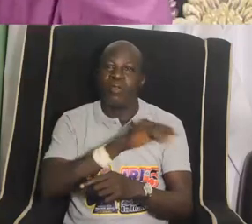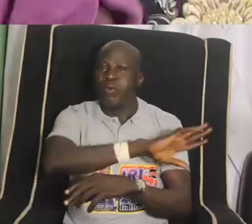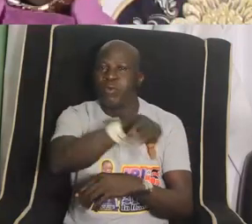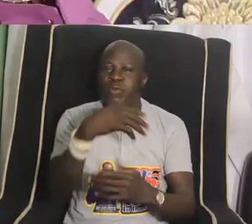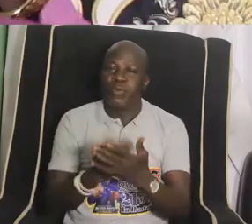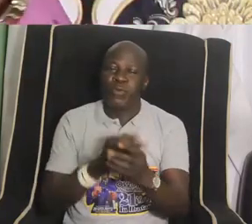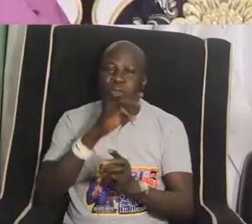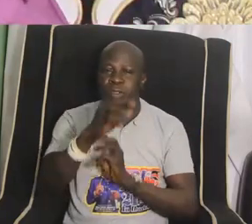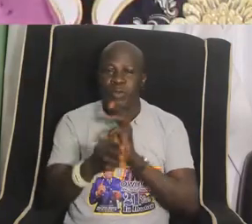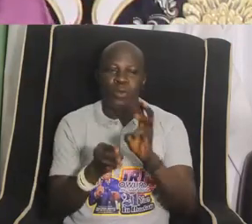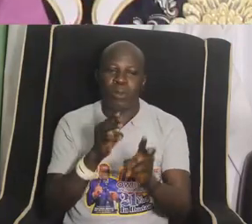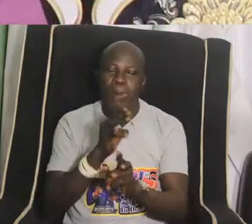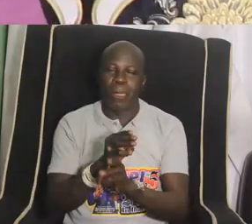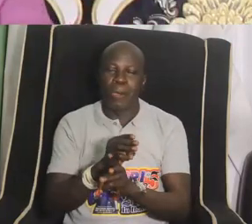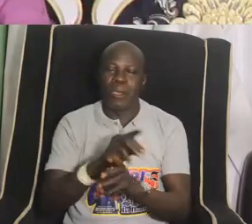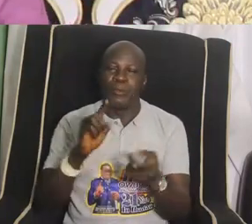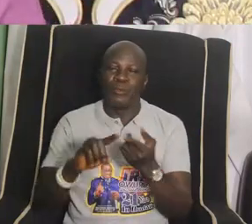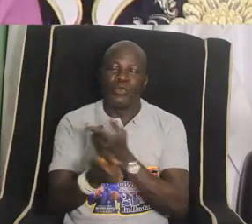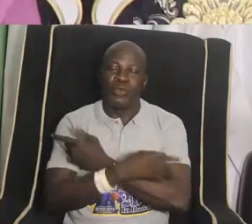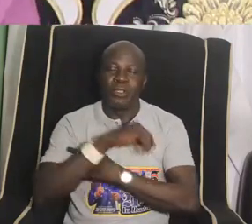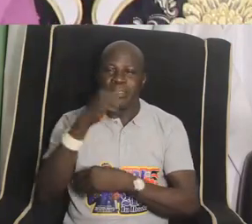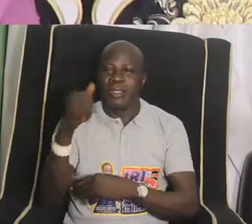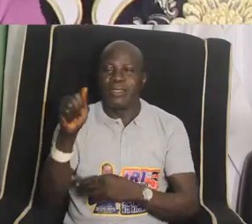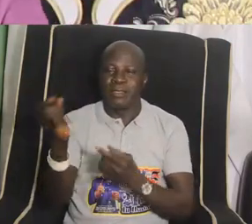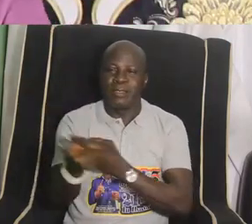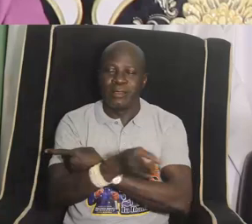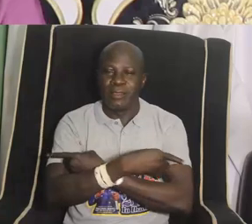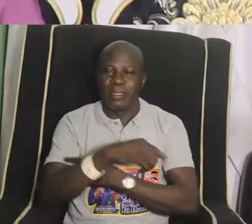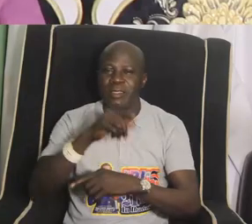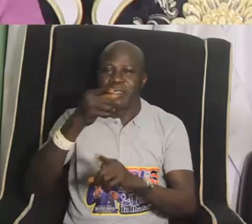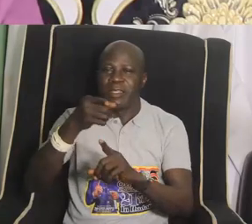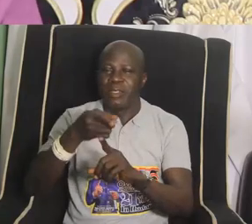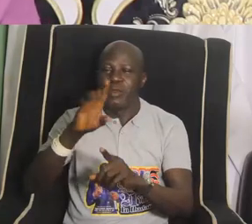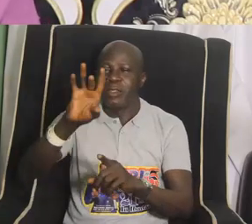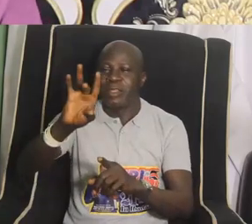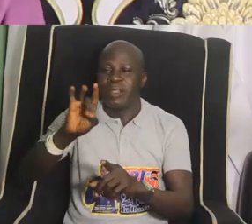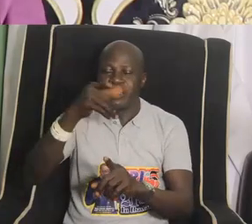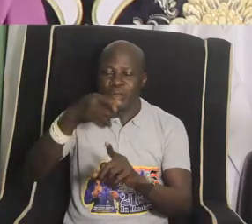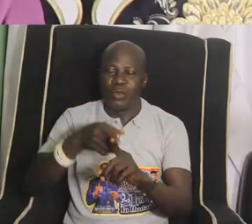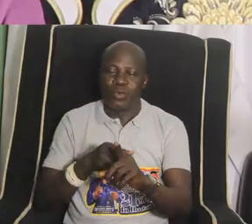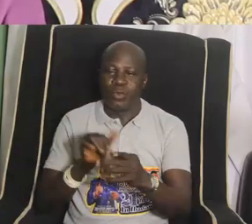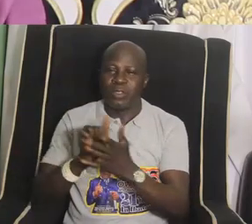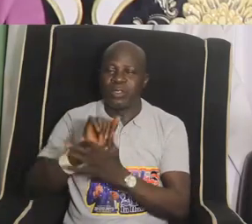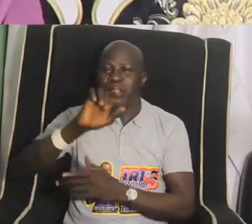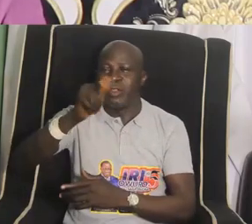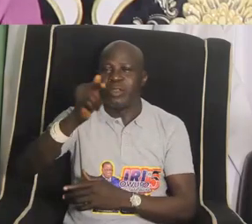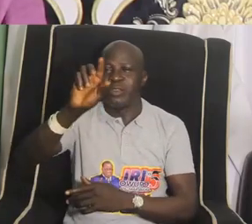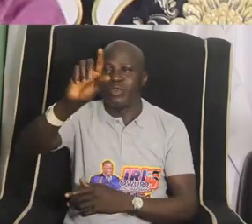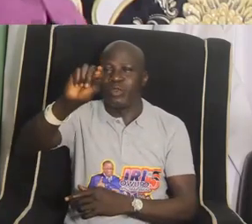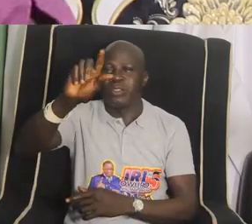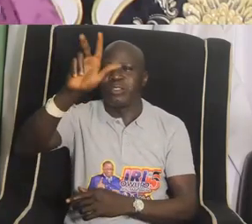jadu agbaye all over the world oni ni ojo kewa this is the third day osu ekejo of the eighth month odun